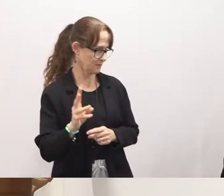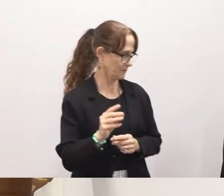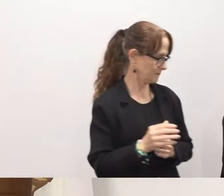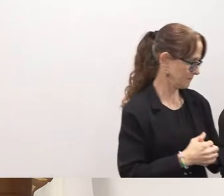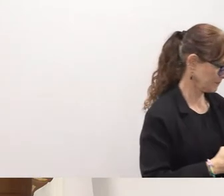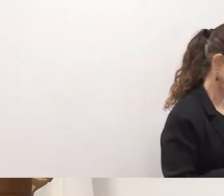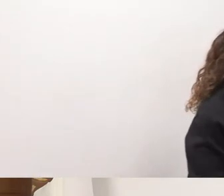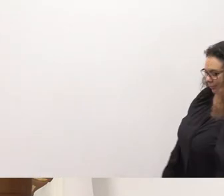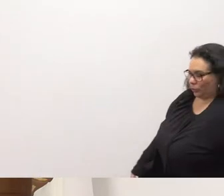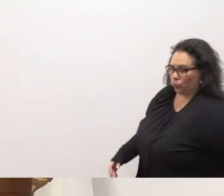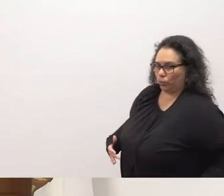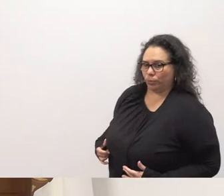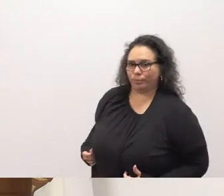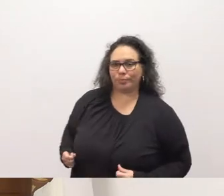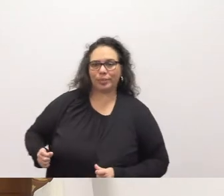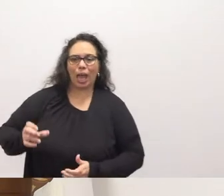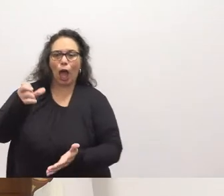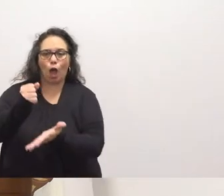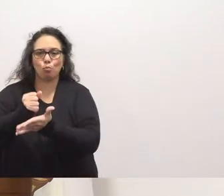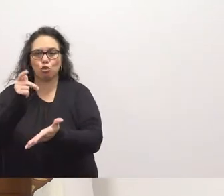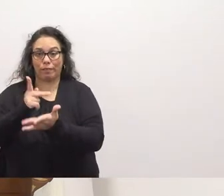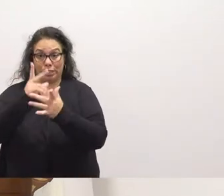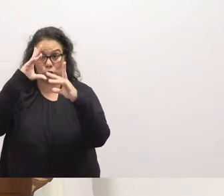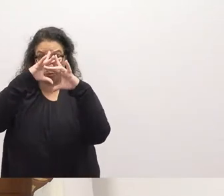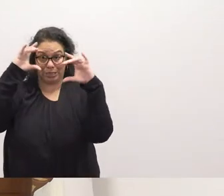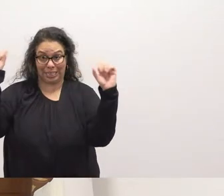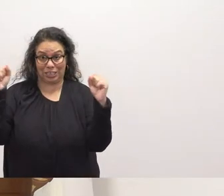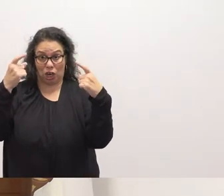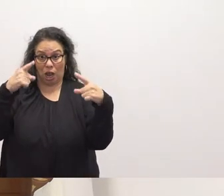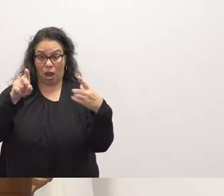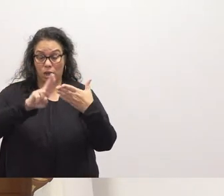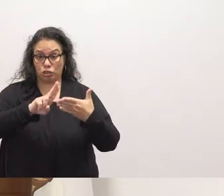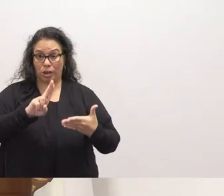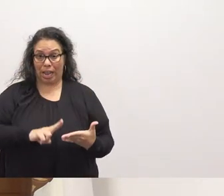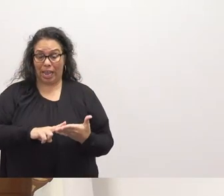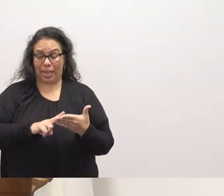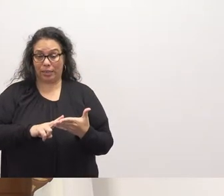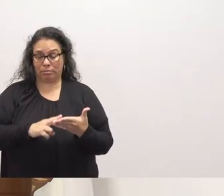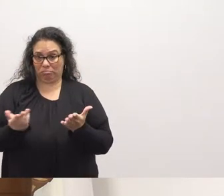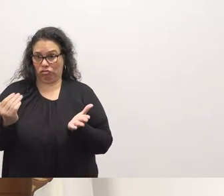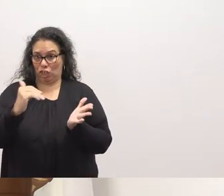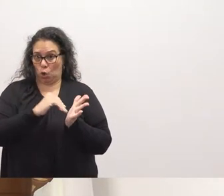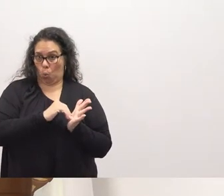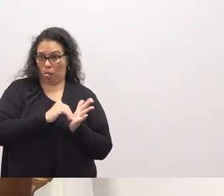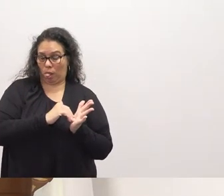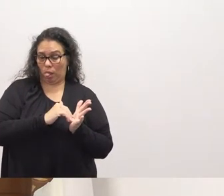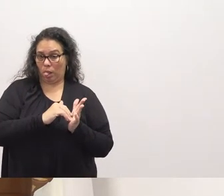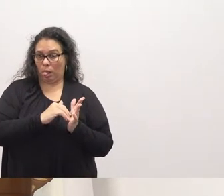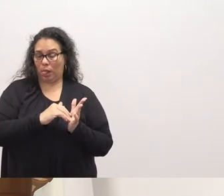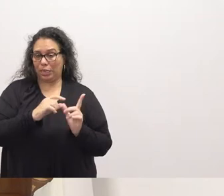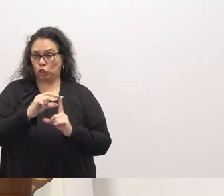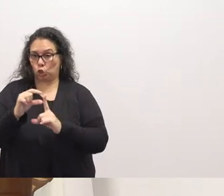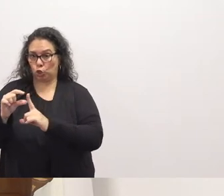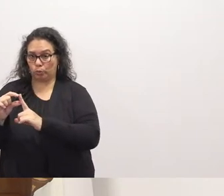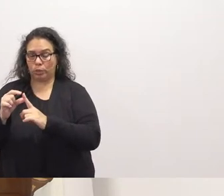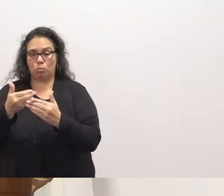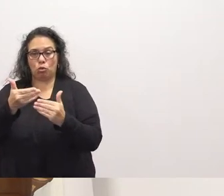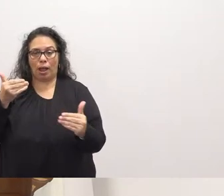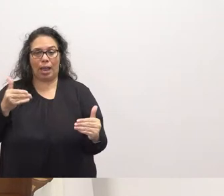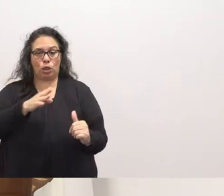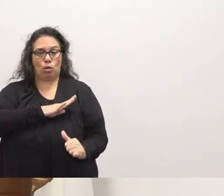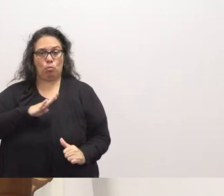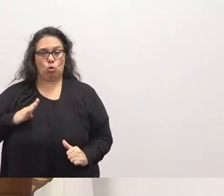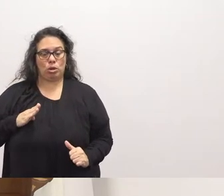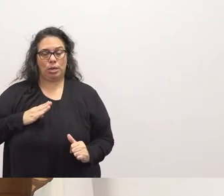superintendent contract renewal and terms. So prior to the board's consideration of